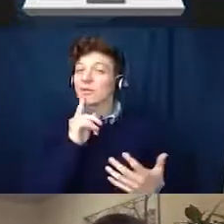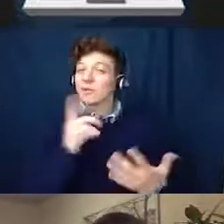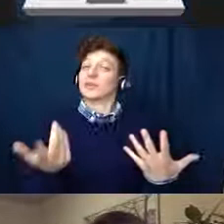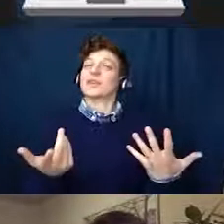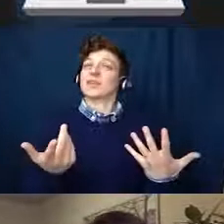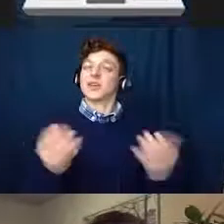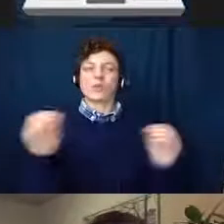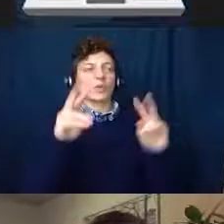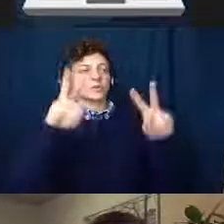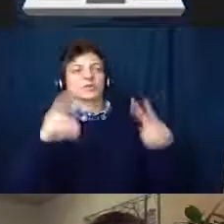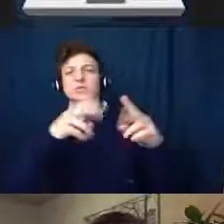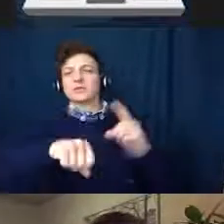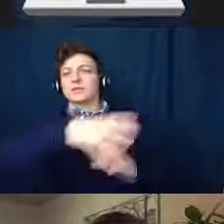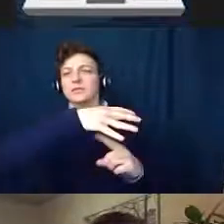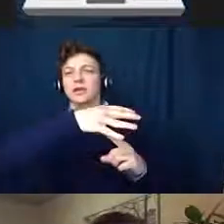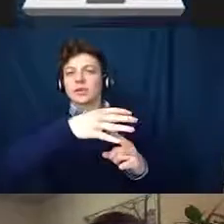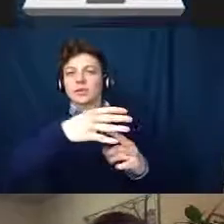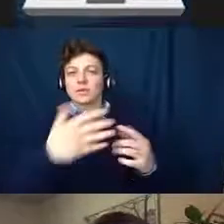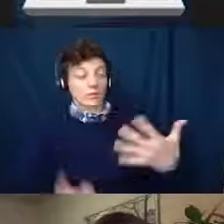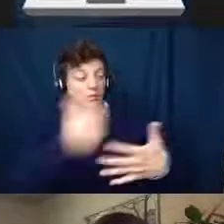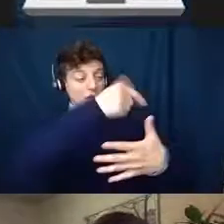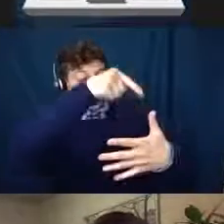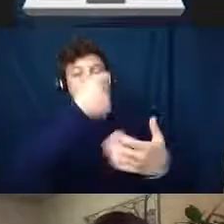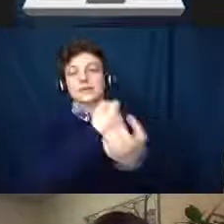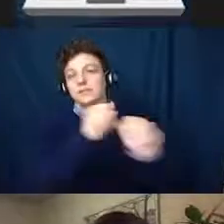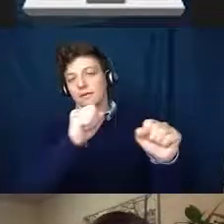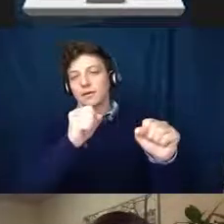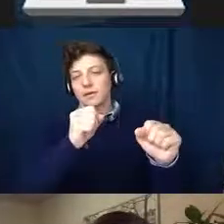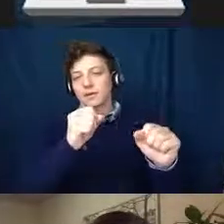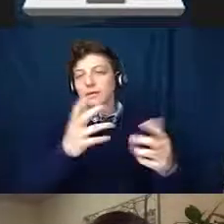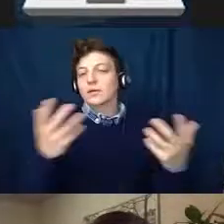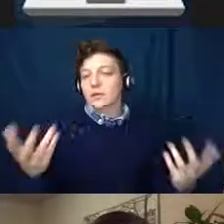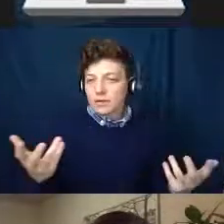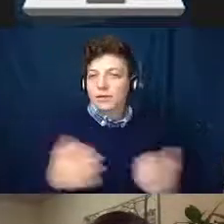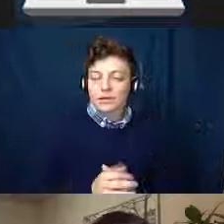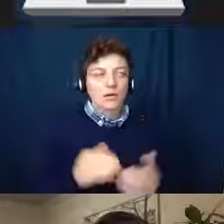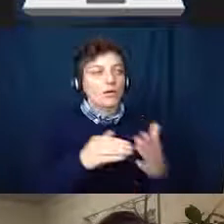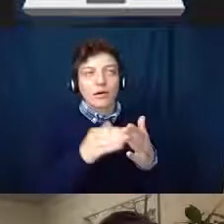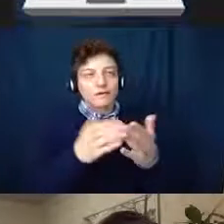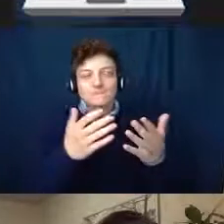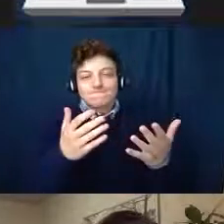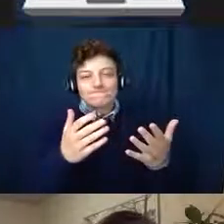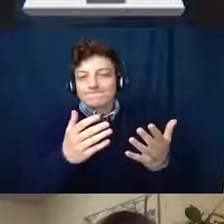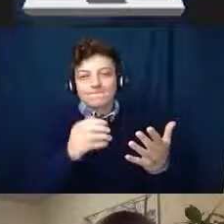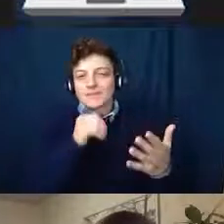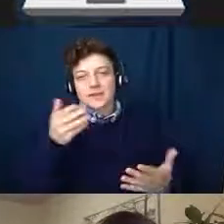environments where safety is prioritized for people who use drugs, something that often is not a given.